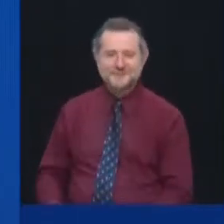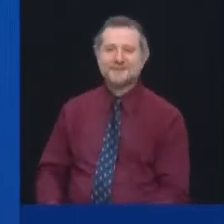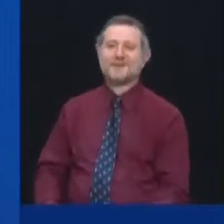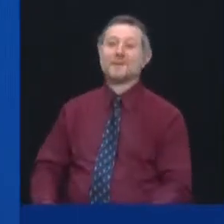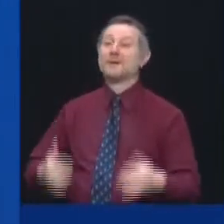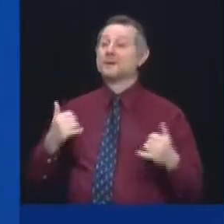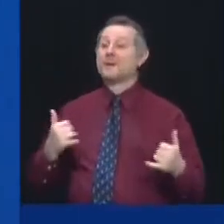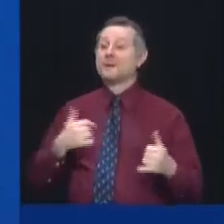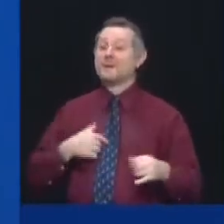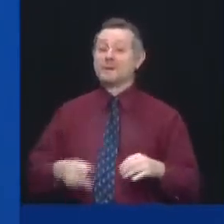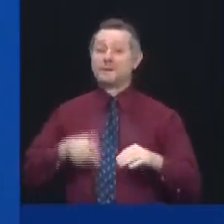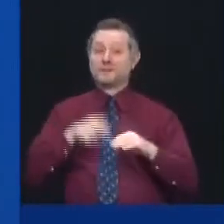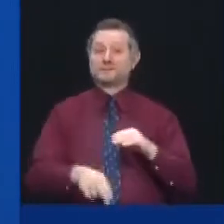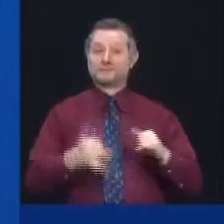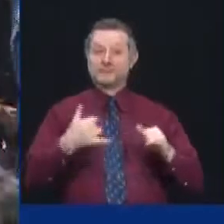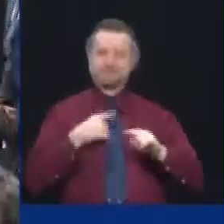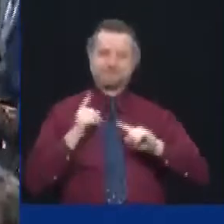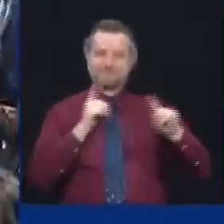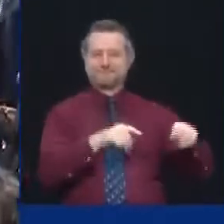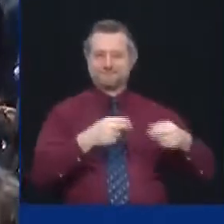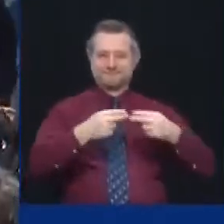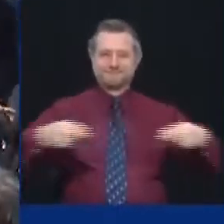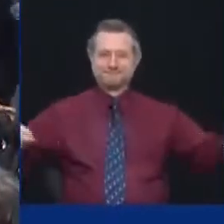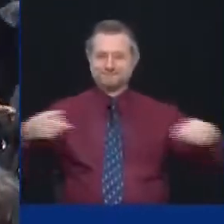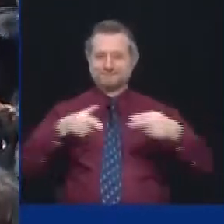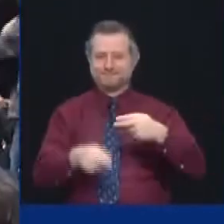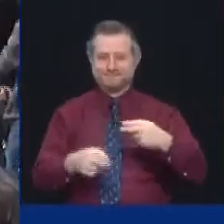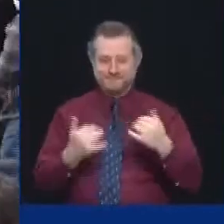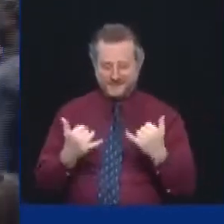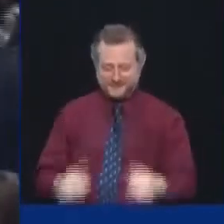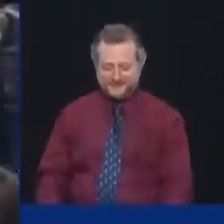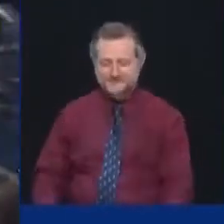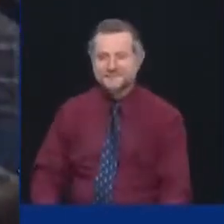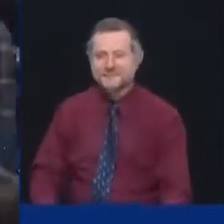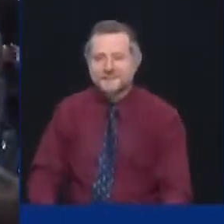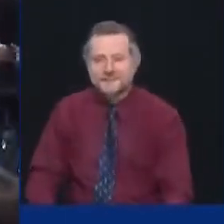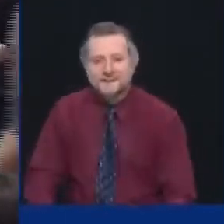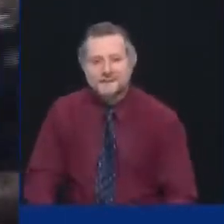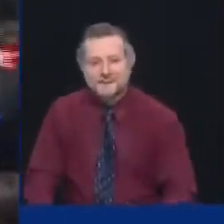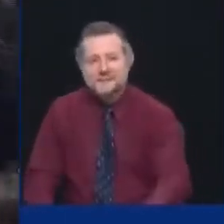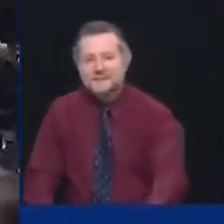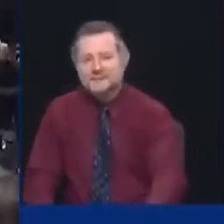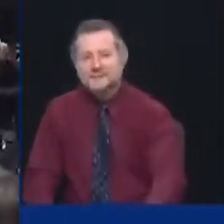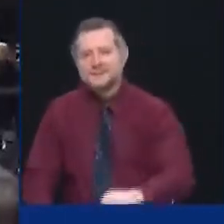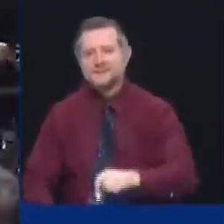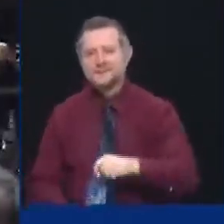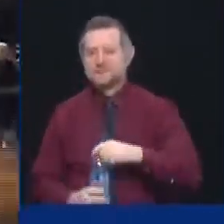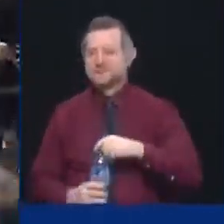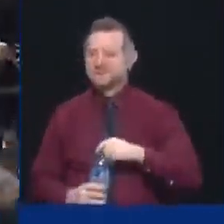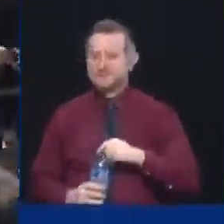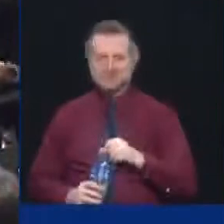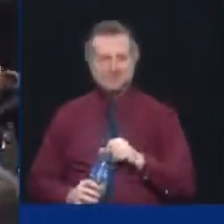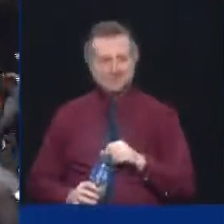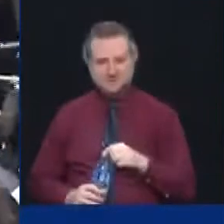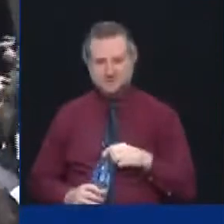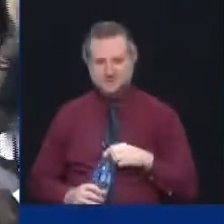development, but it will tie in with Javits, with Pier 76, and with the